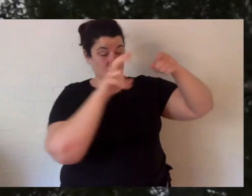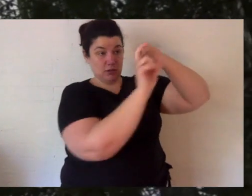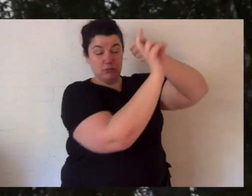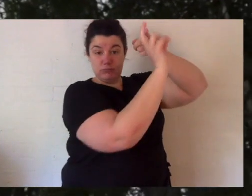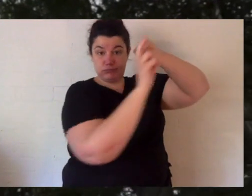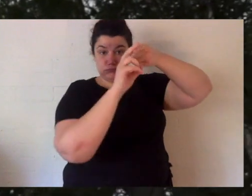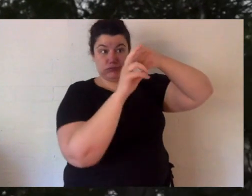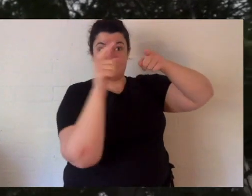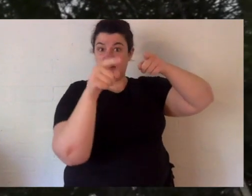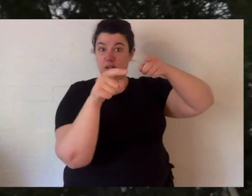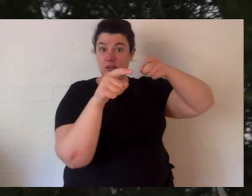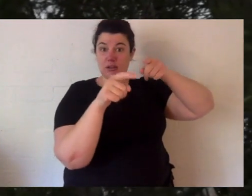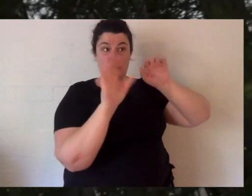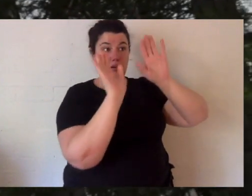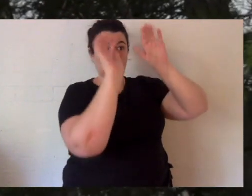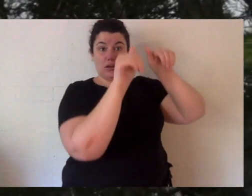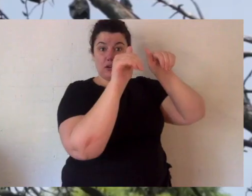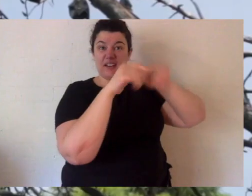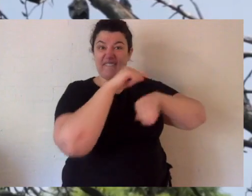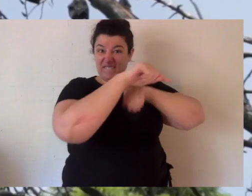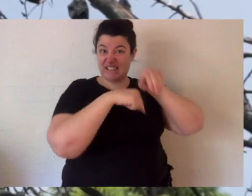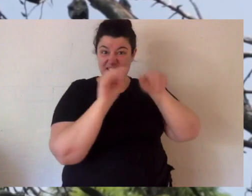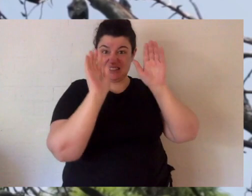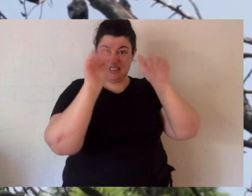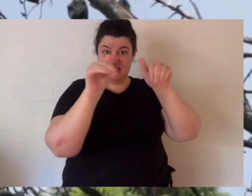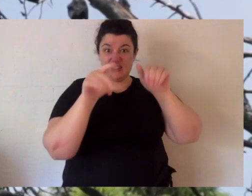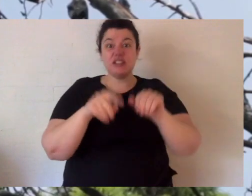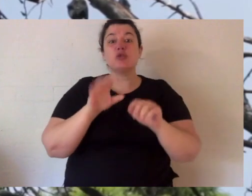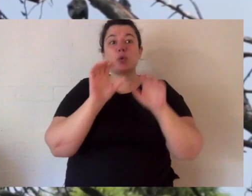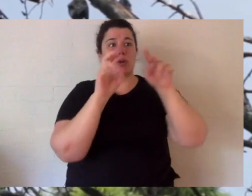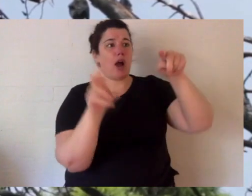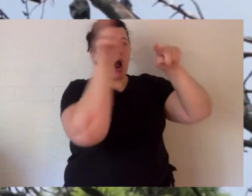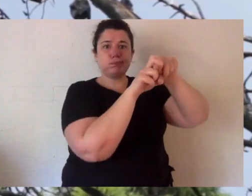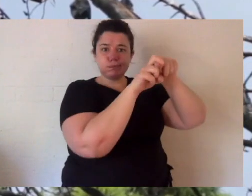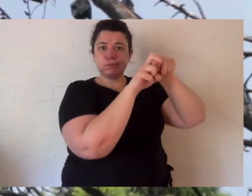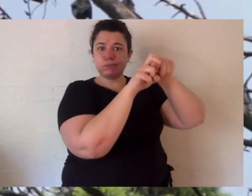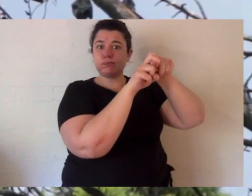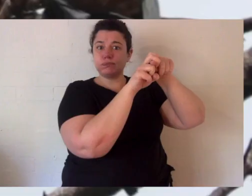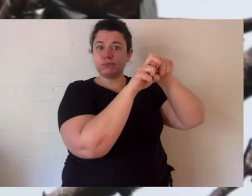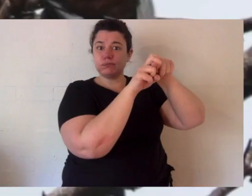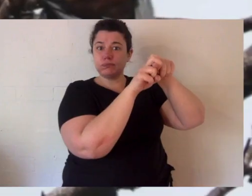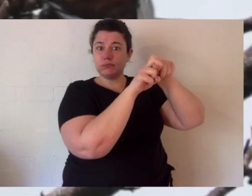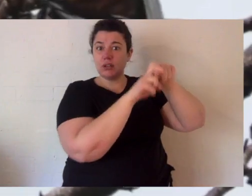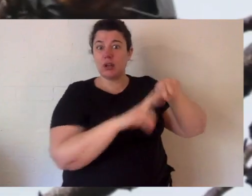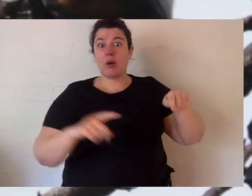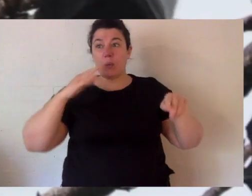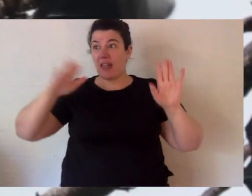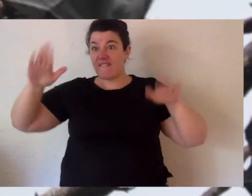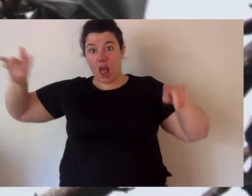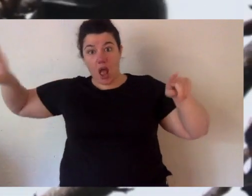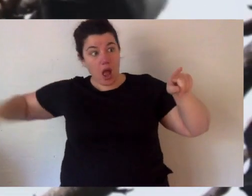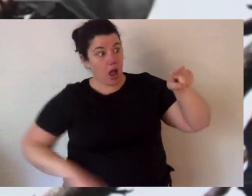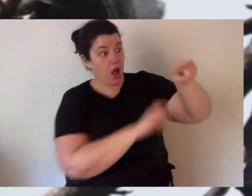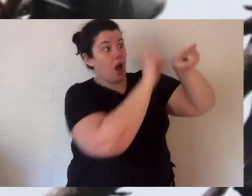bat that's upside down. Now their feet have little fishing hooks on the end, and they're for holding onto the branches. When they fly in, they're still quite